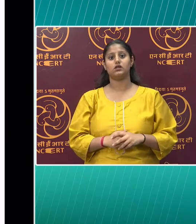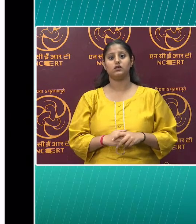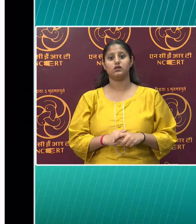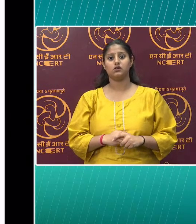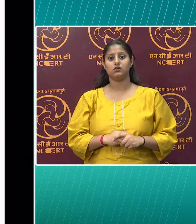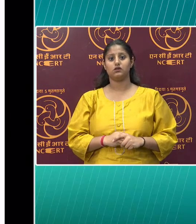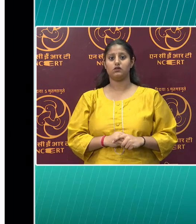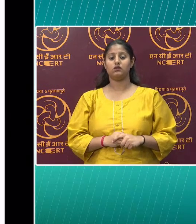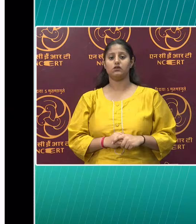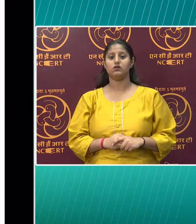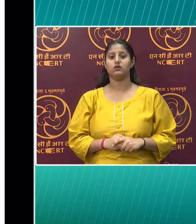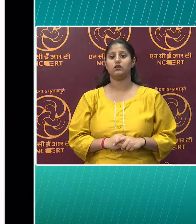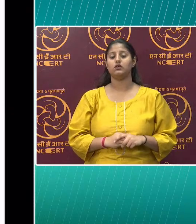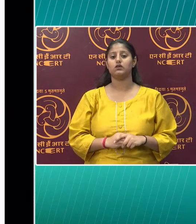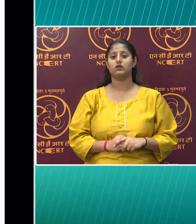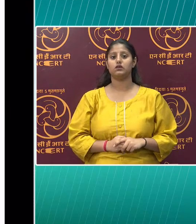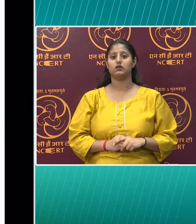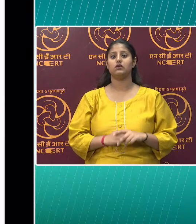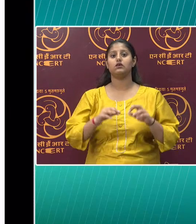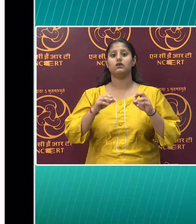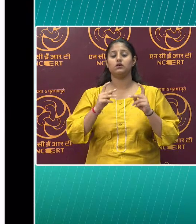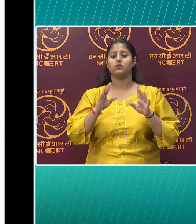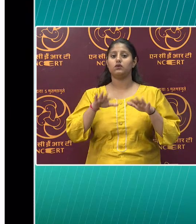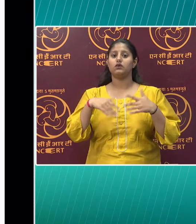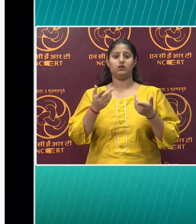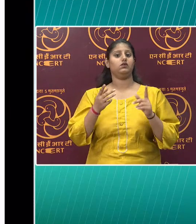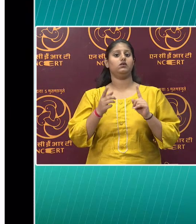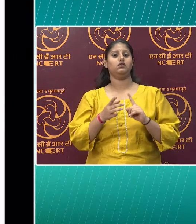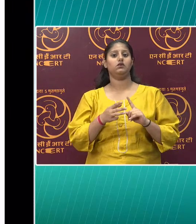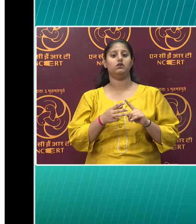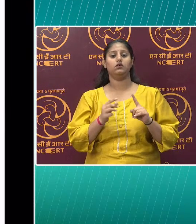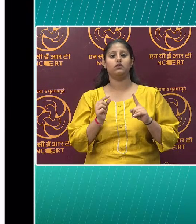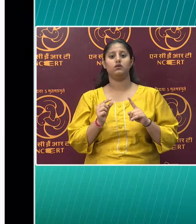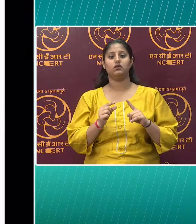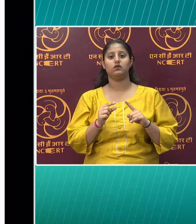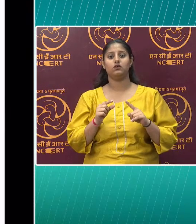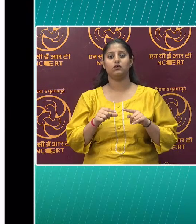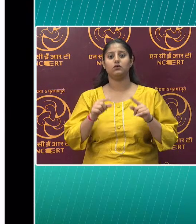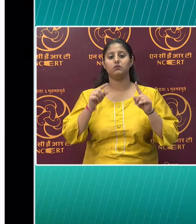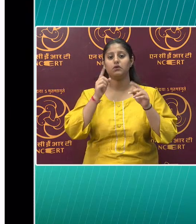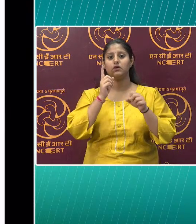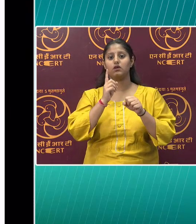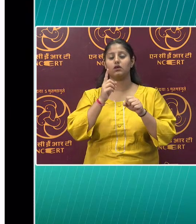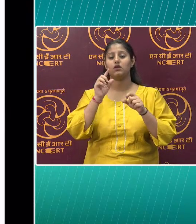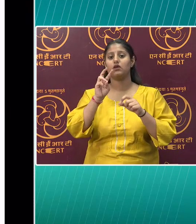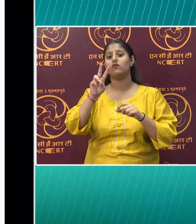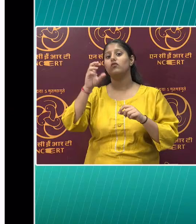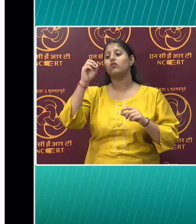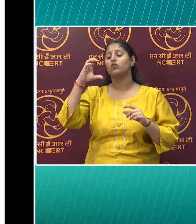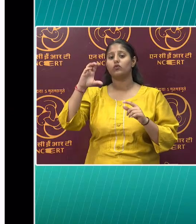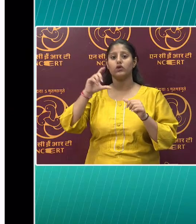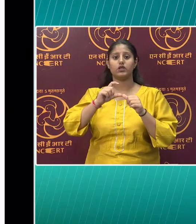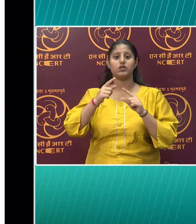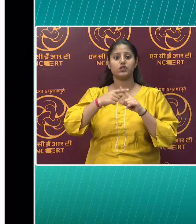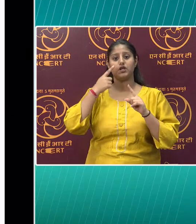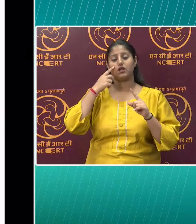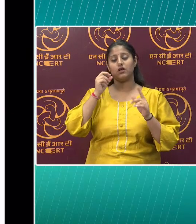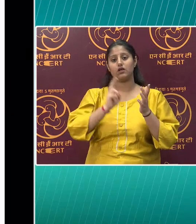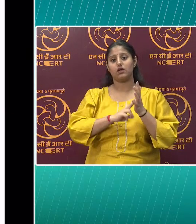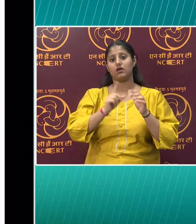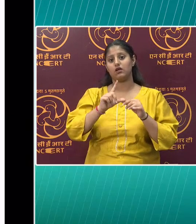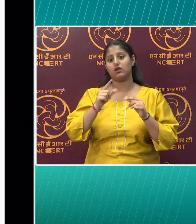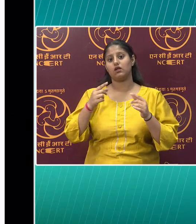on the pedagogical approach. So, the pedagogy adopted for vocational education in the middle stage is